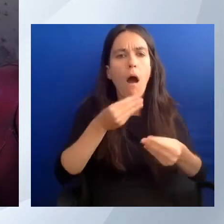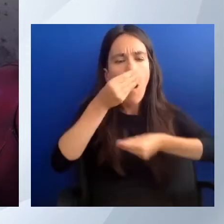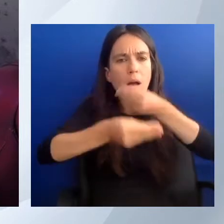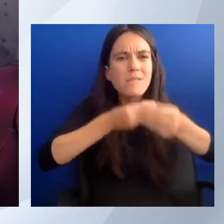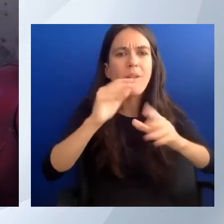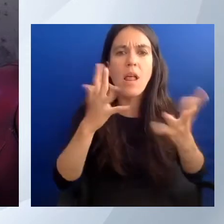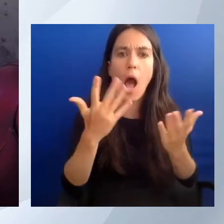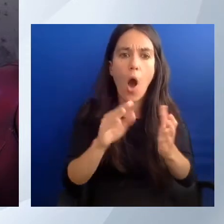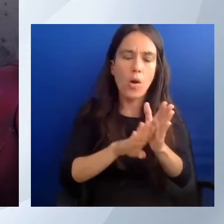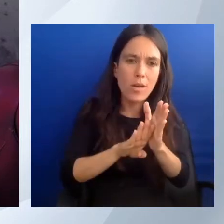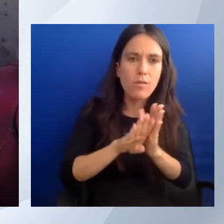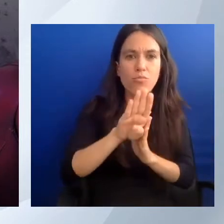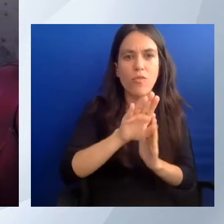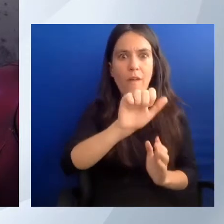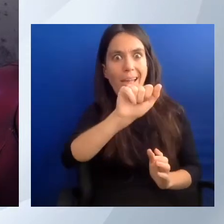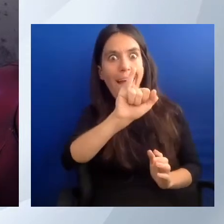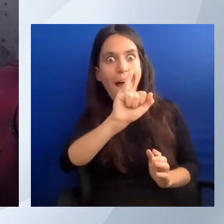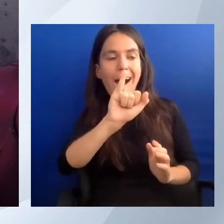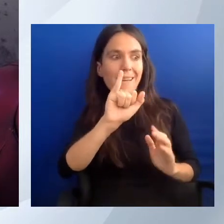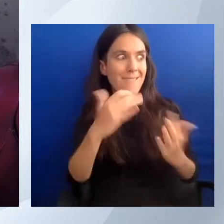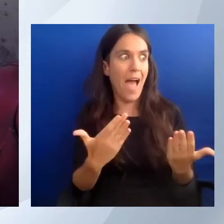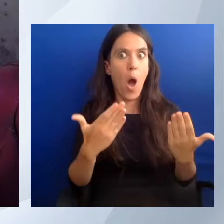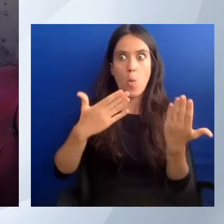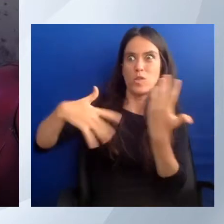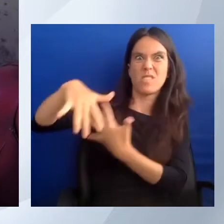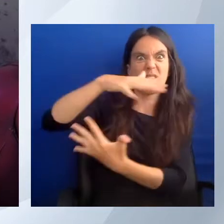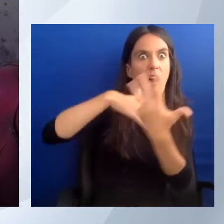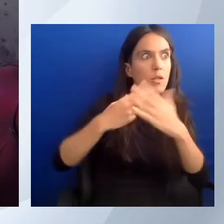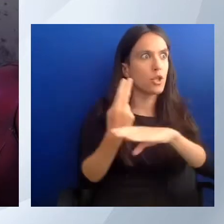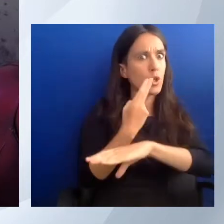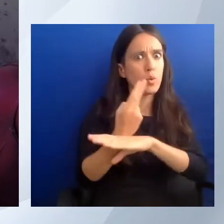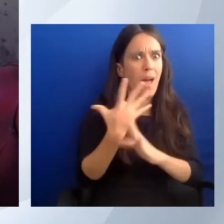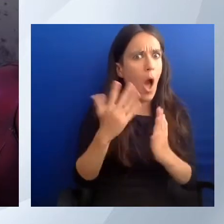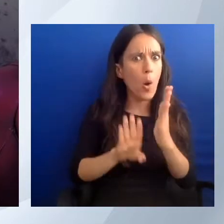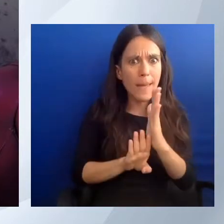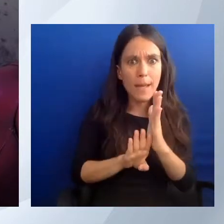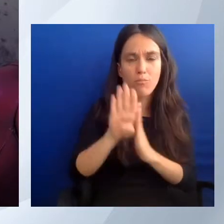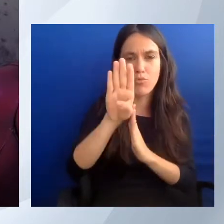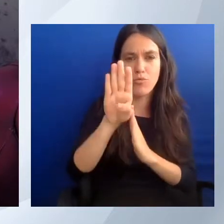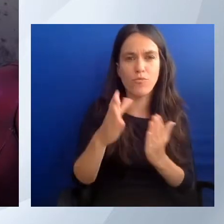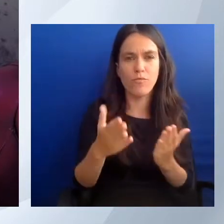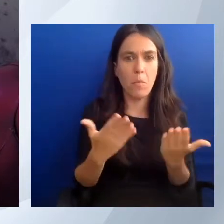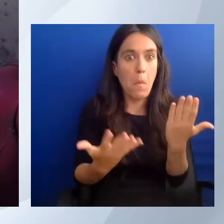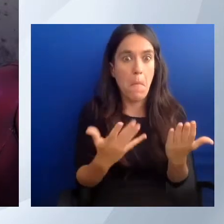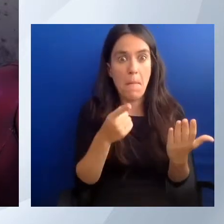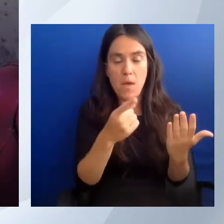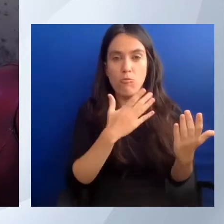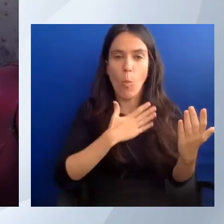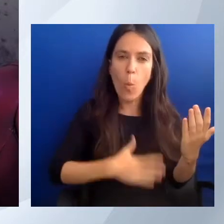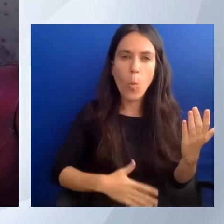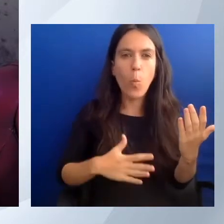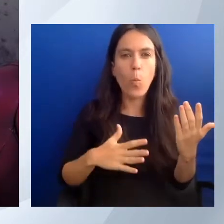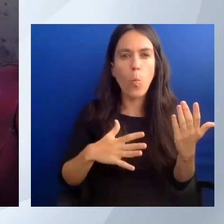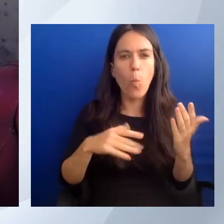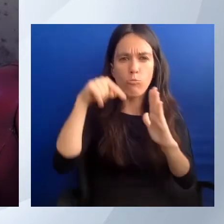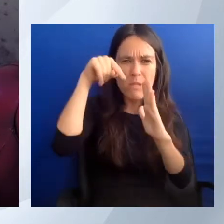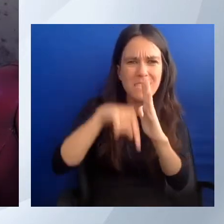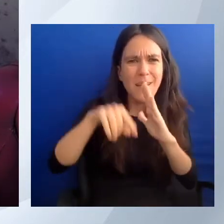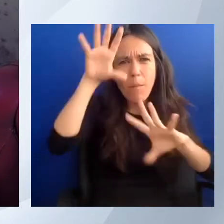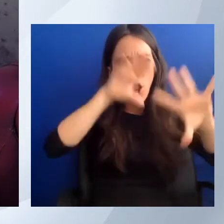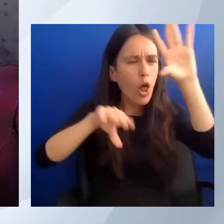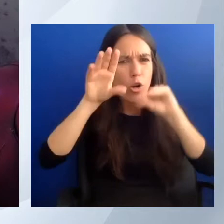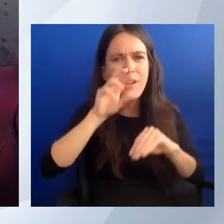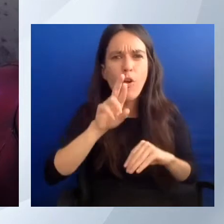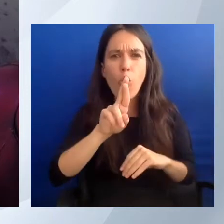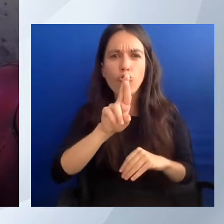use AI as a society. But if you have a deep dive thing around deep learning or maybe reinforcement learning even,